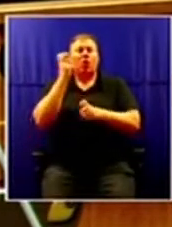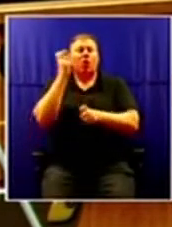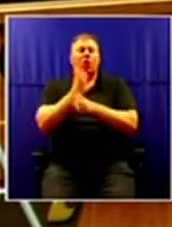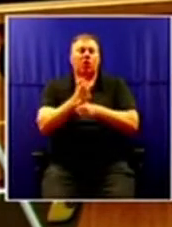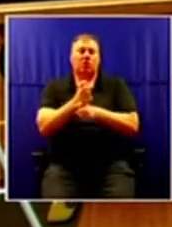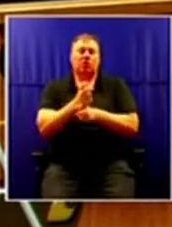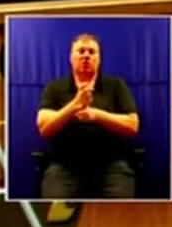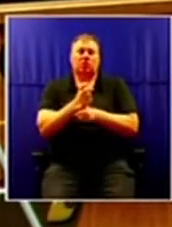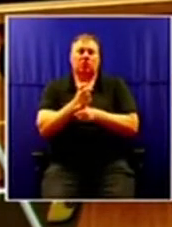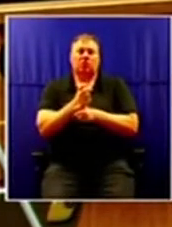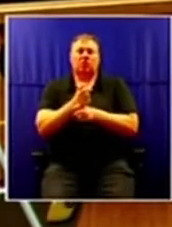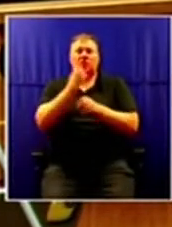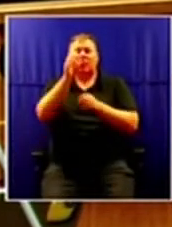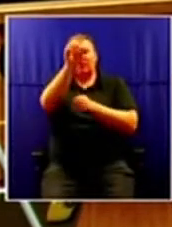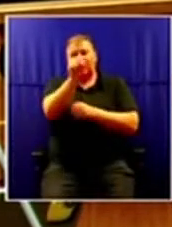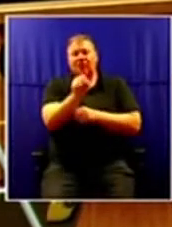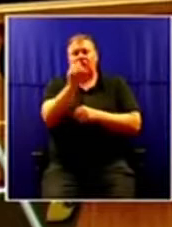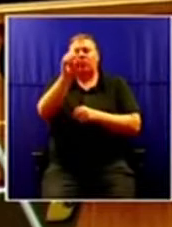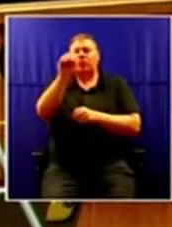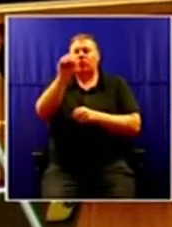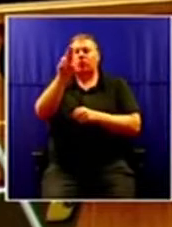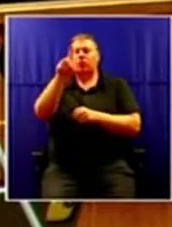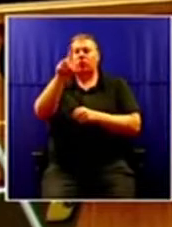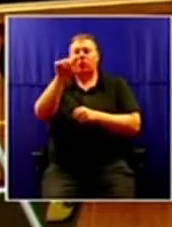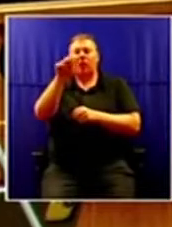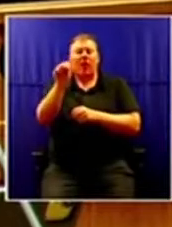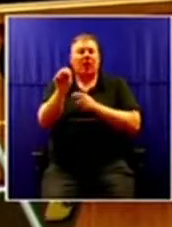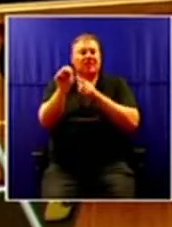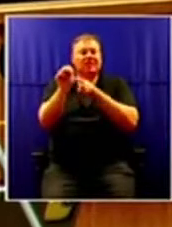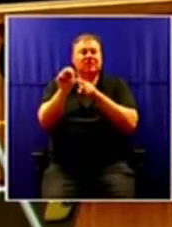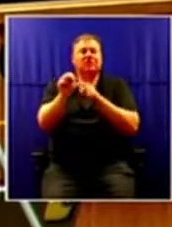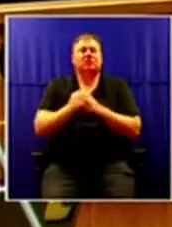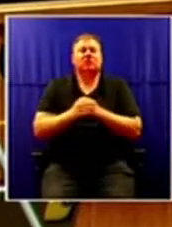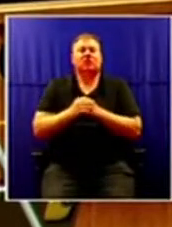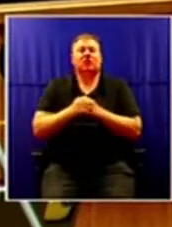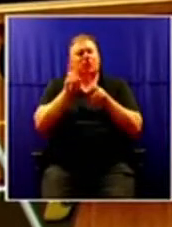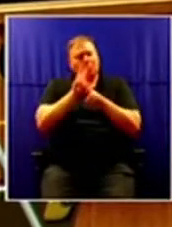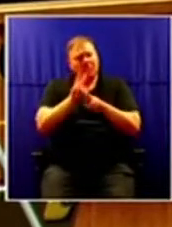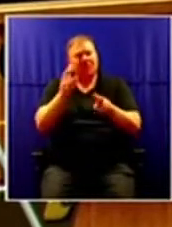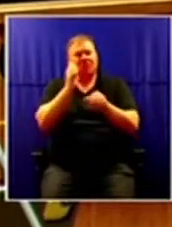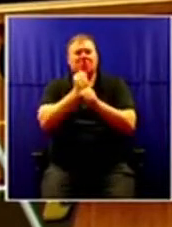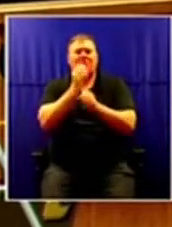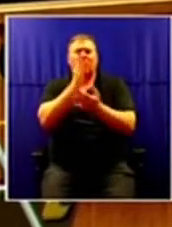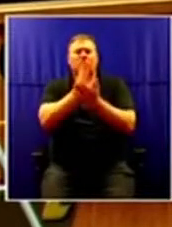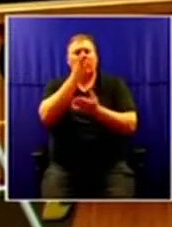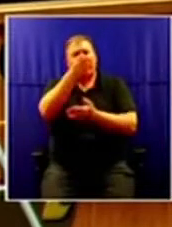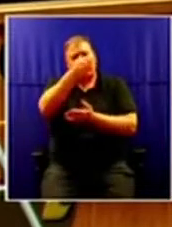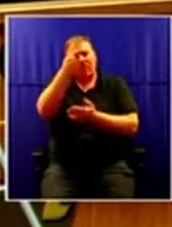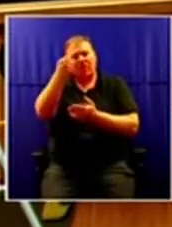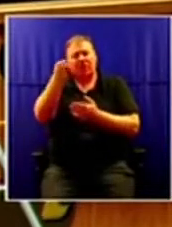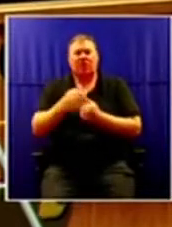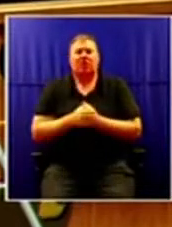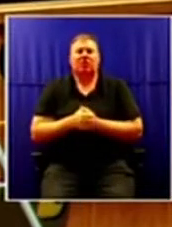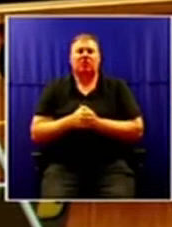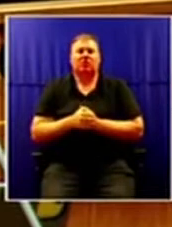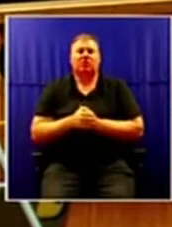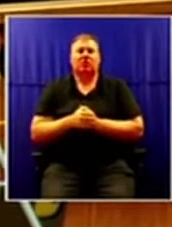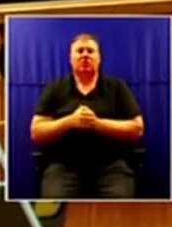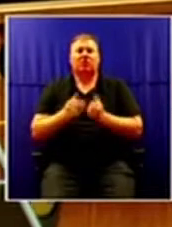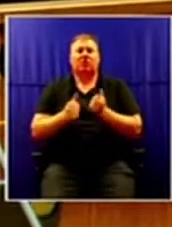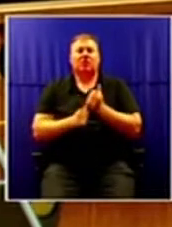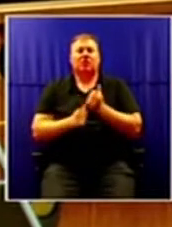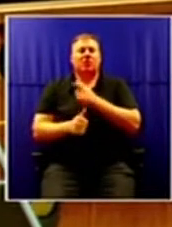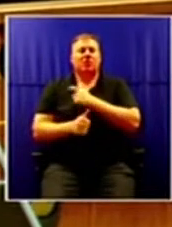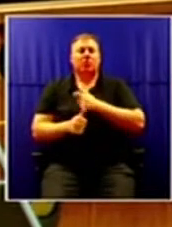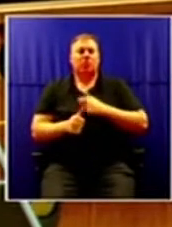in South Sudan to ensure that peace is also installed. The Deputy President